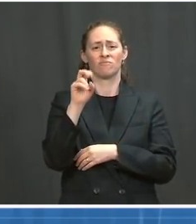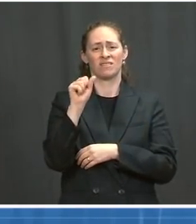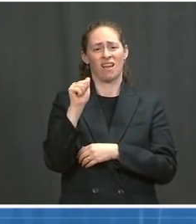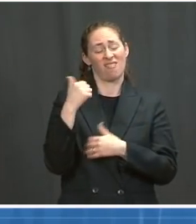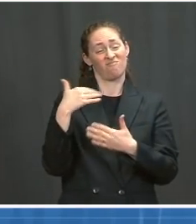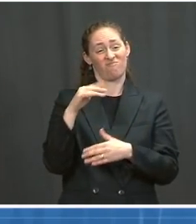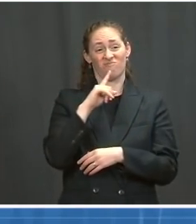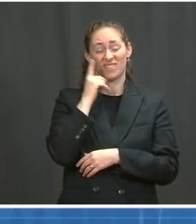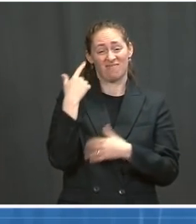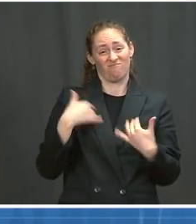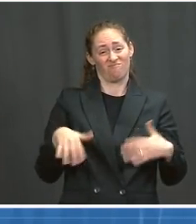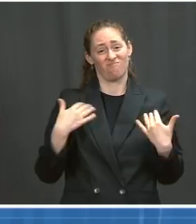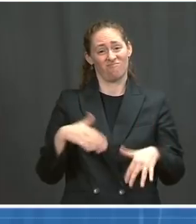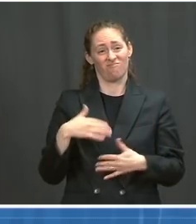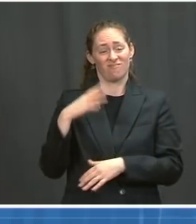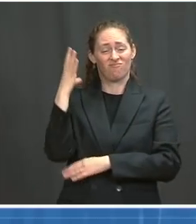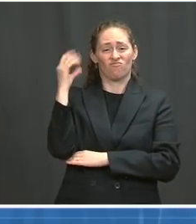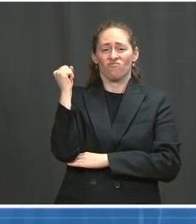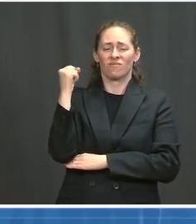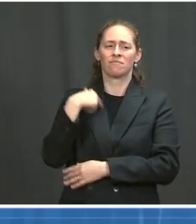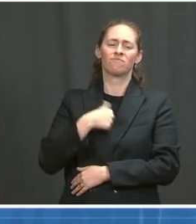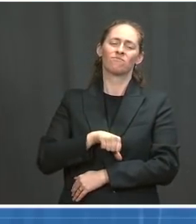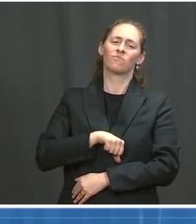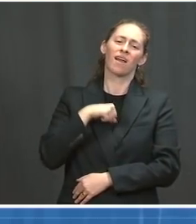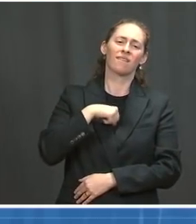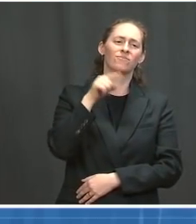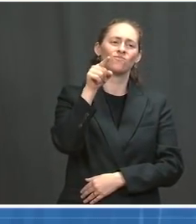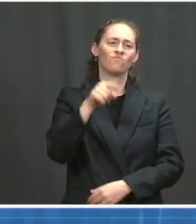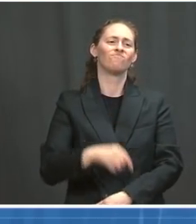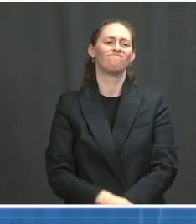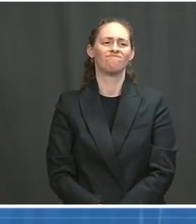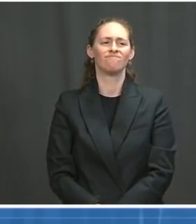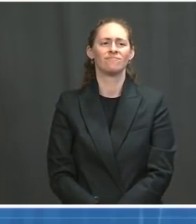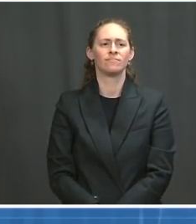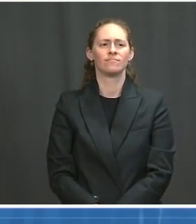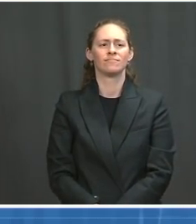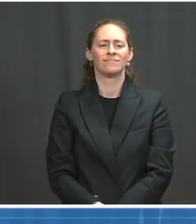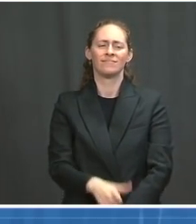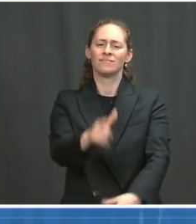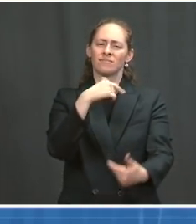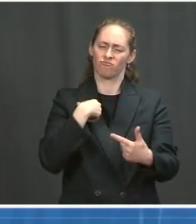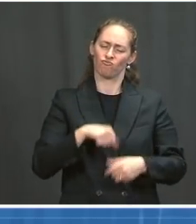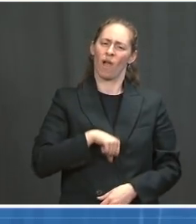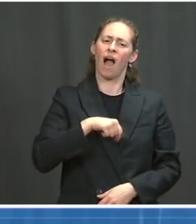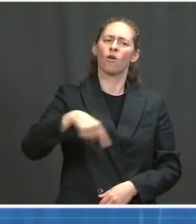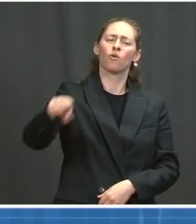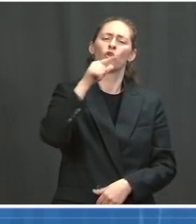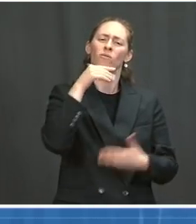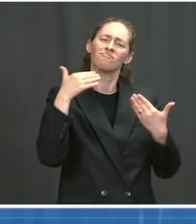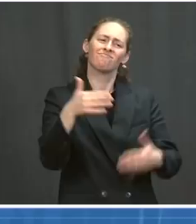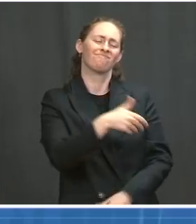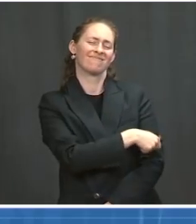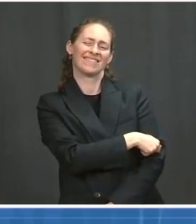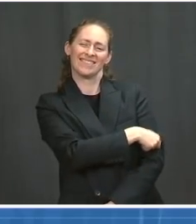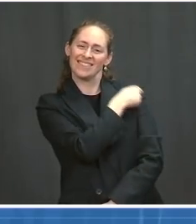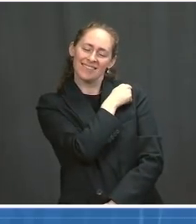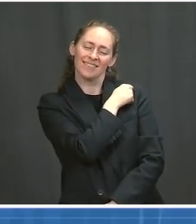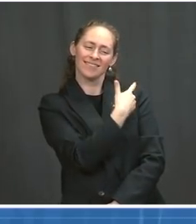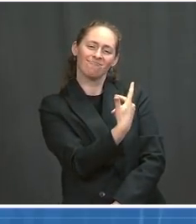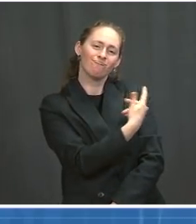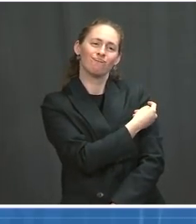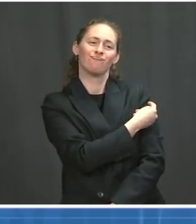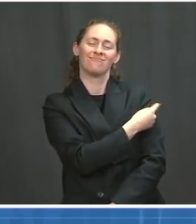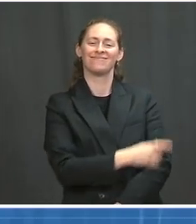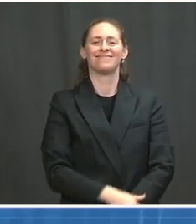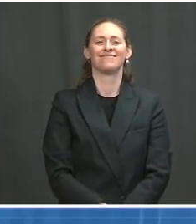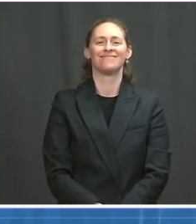millions and millions of Americans who have rolled up their sleeves. As you heard from Andy on Wednesday, there's power in hearing the